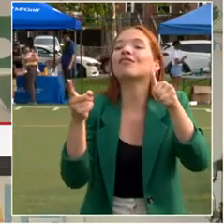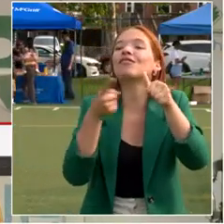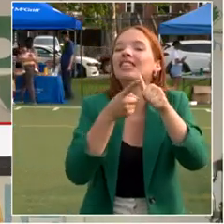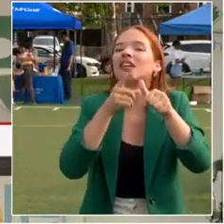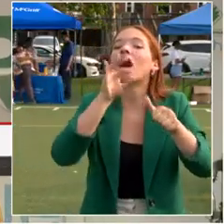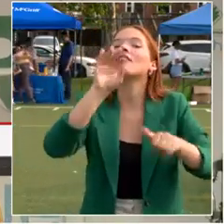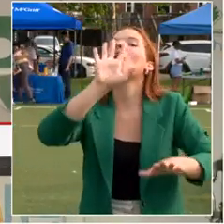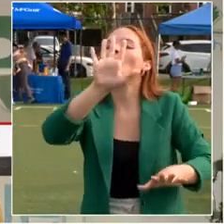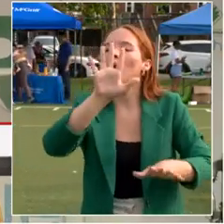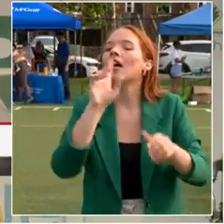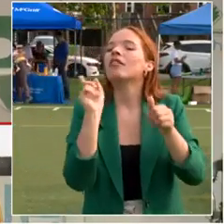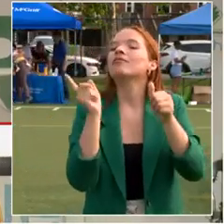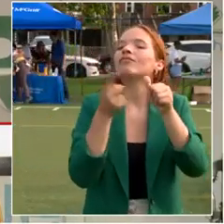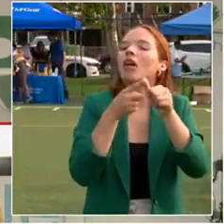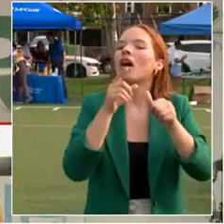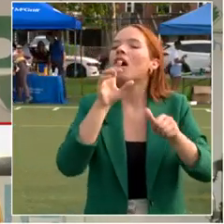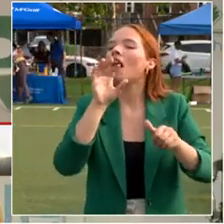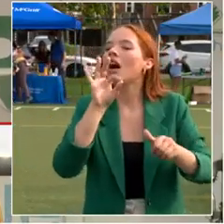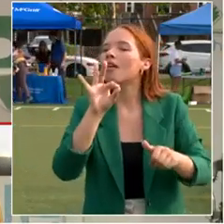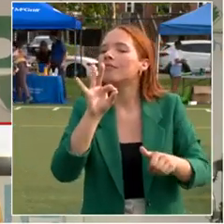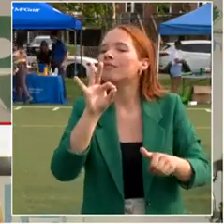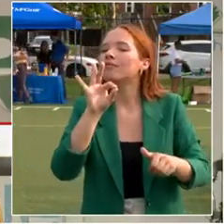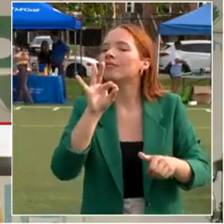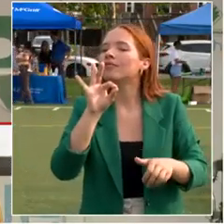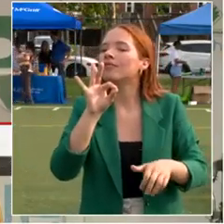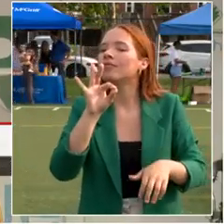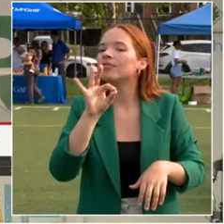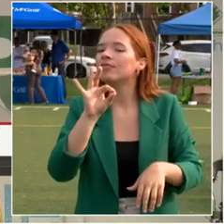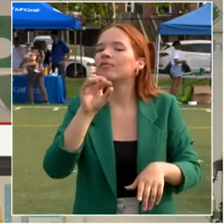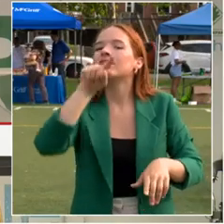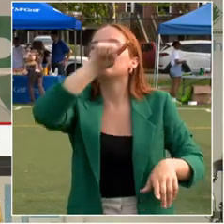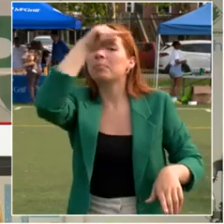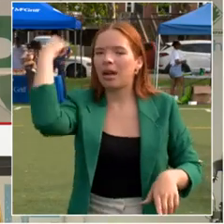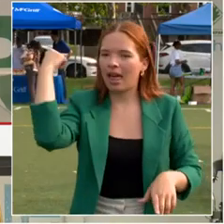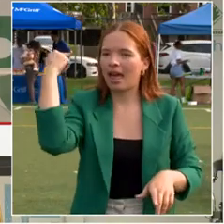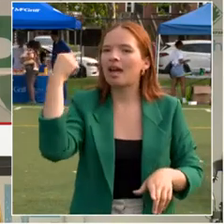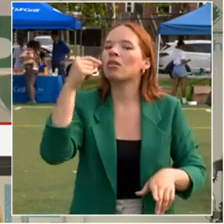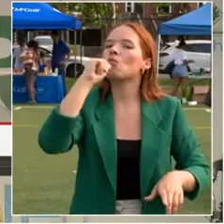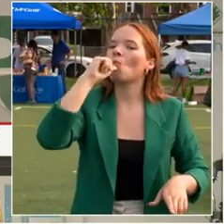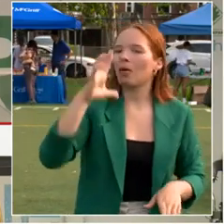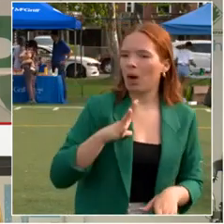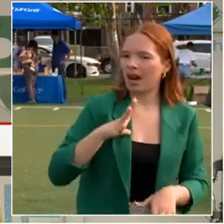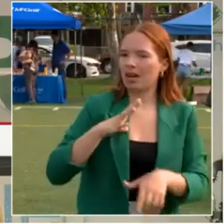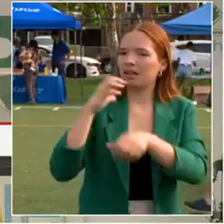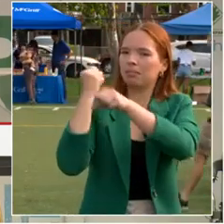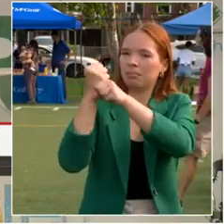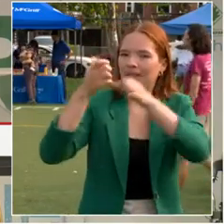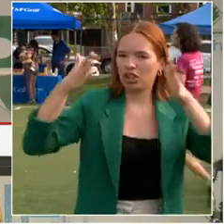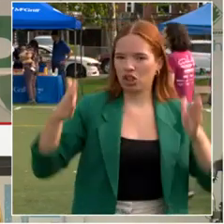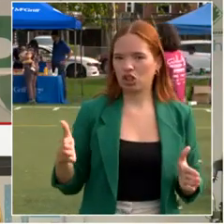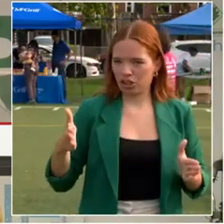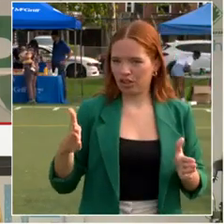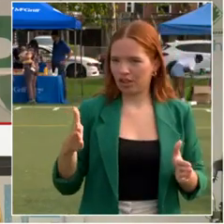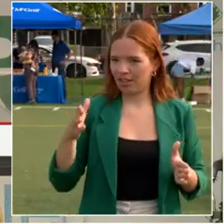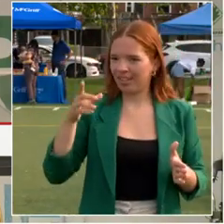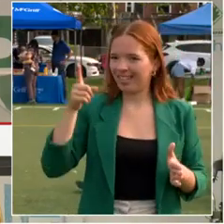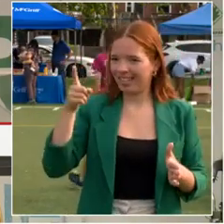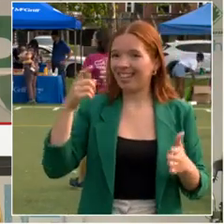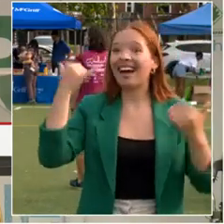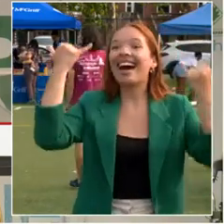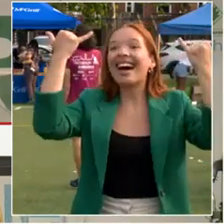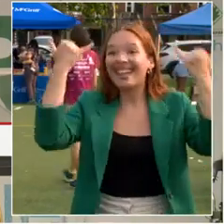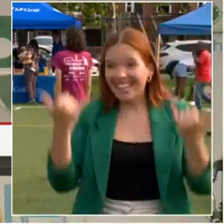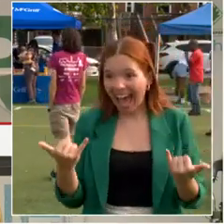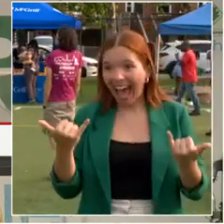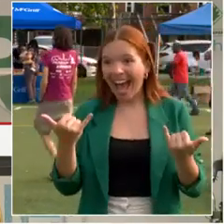females. And it is so apropos because we have our first African-American female chief in the District of